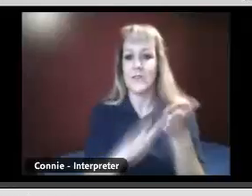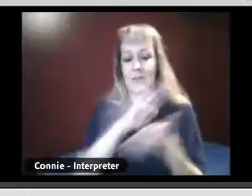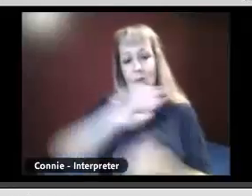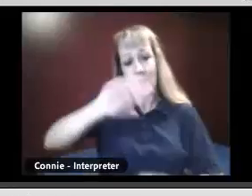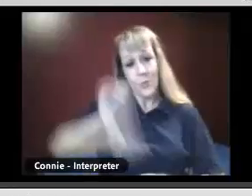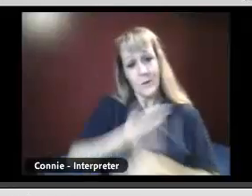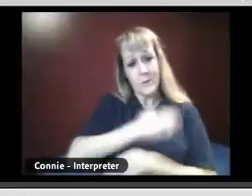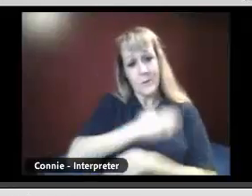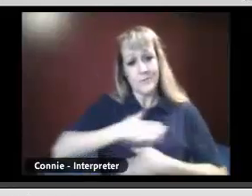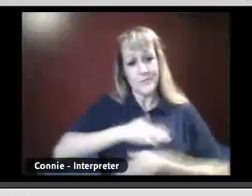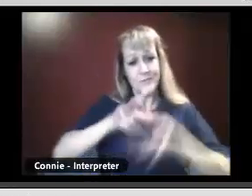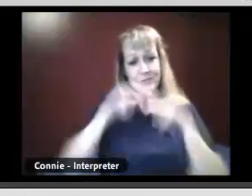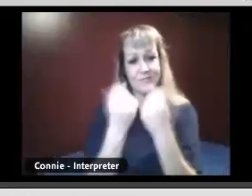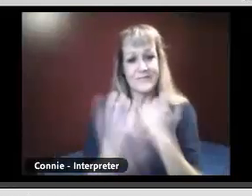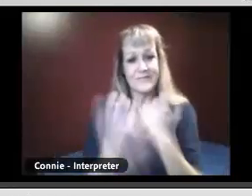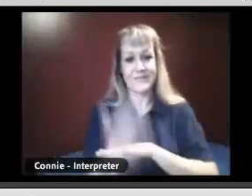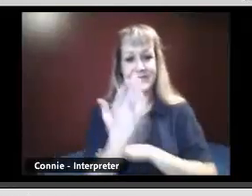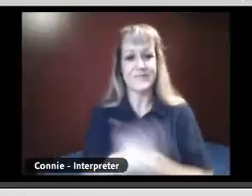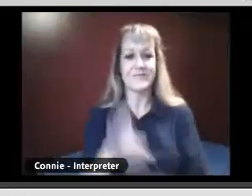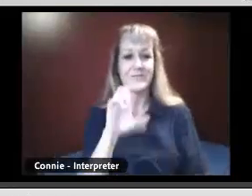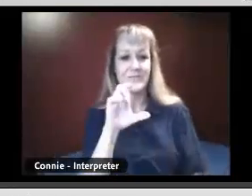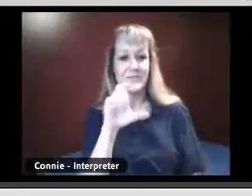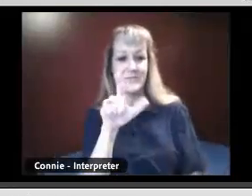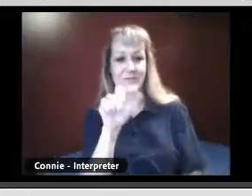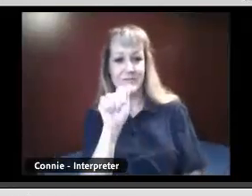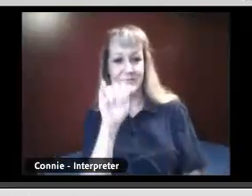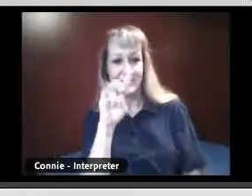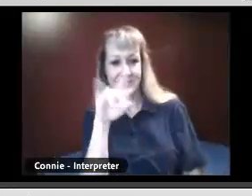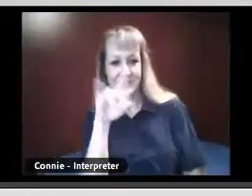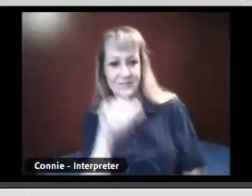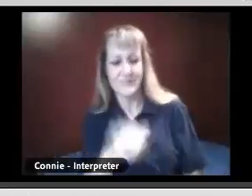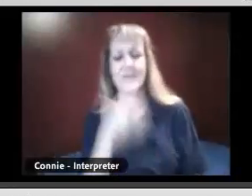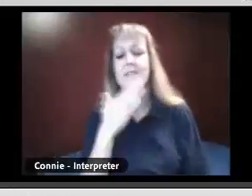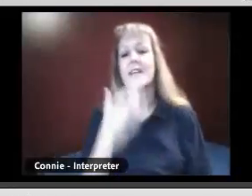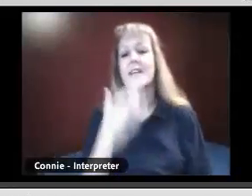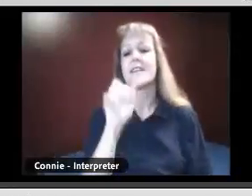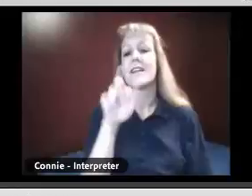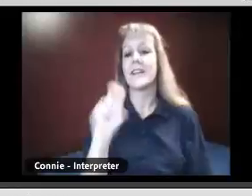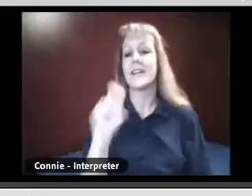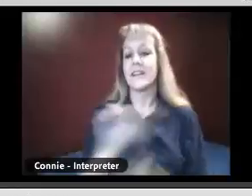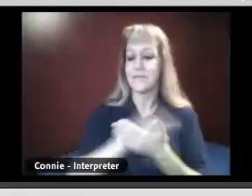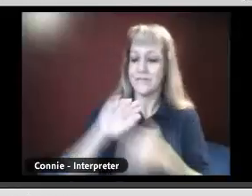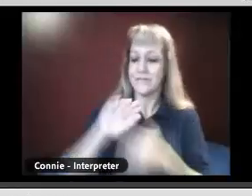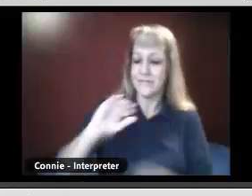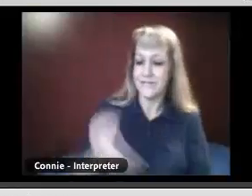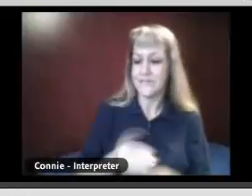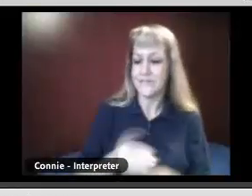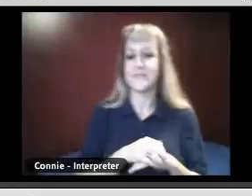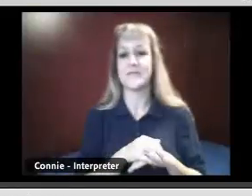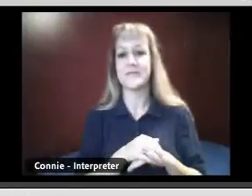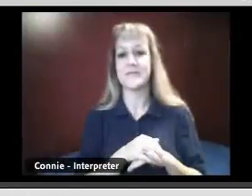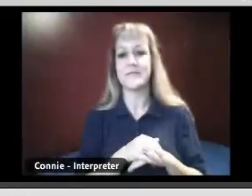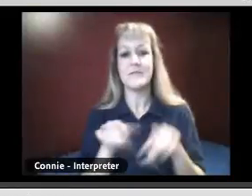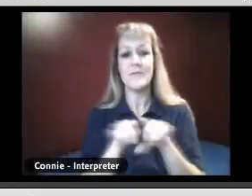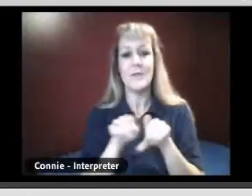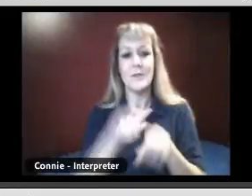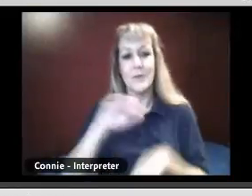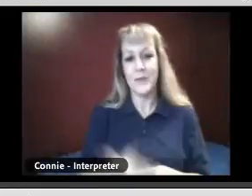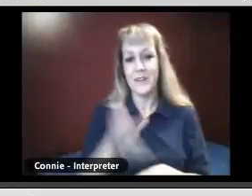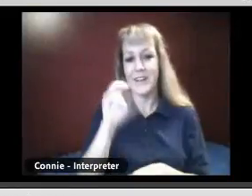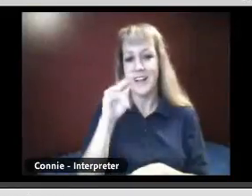this morning. Claudia? Well, thank you, Aaron, for that nice introduction. And also, let's say welcome to Connie, our